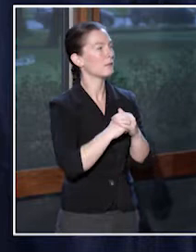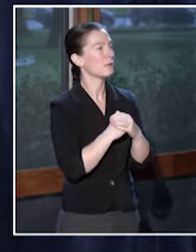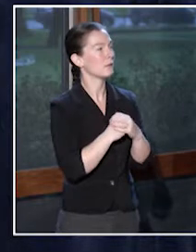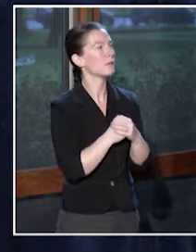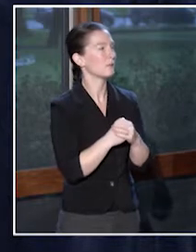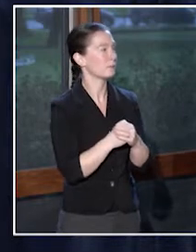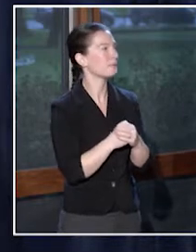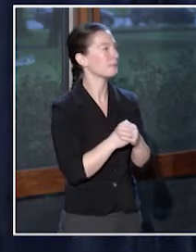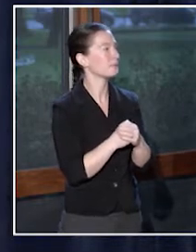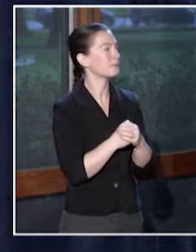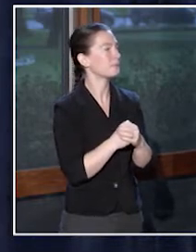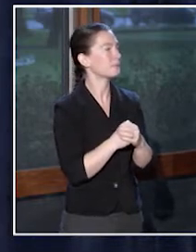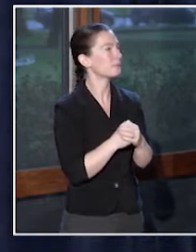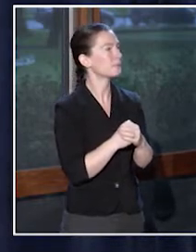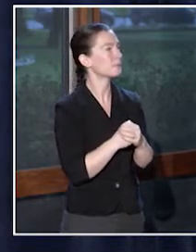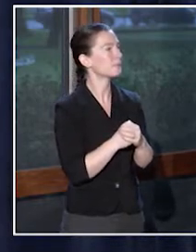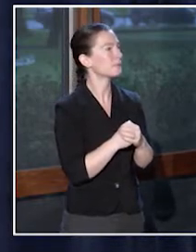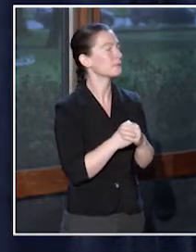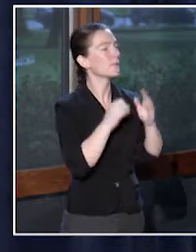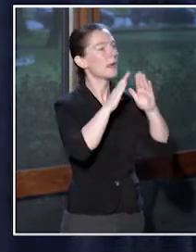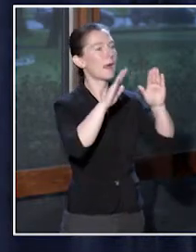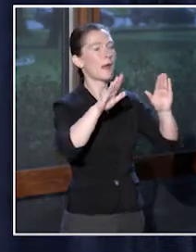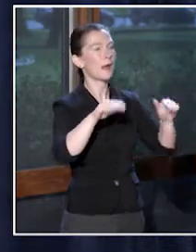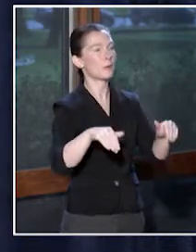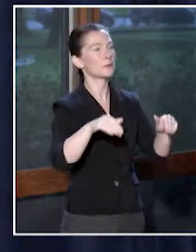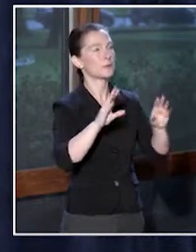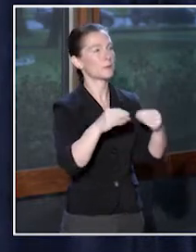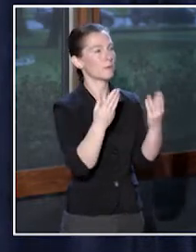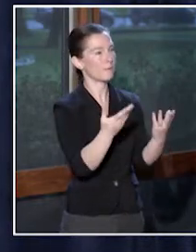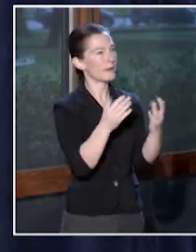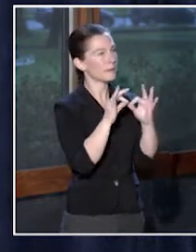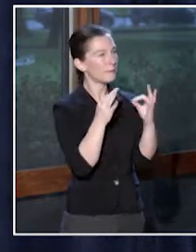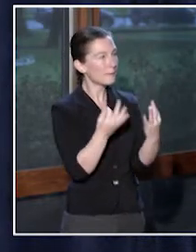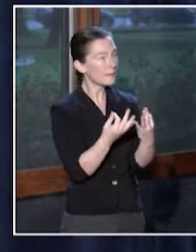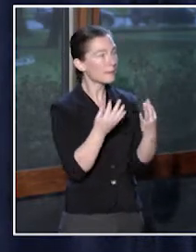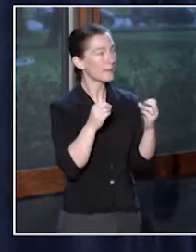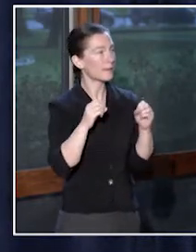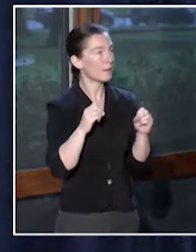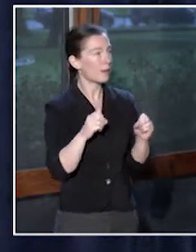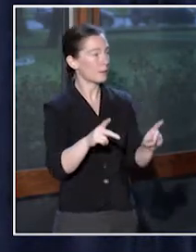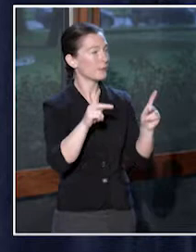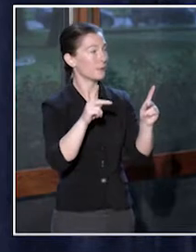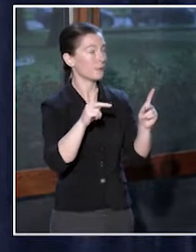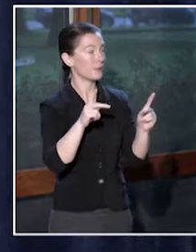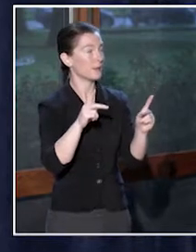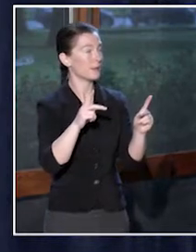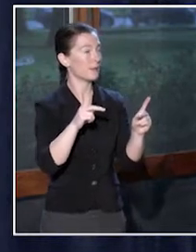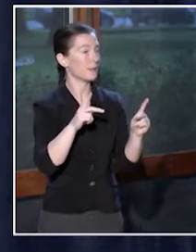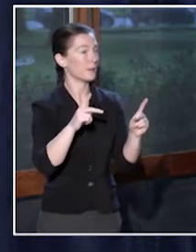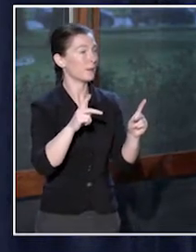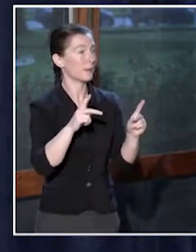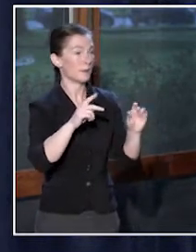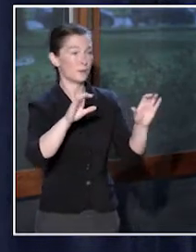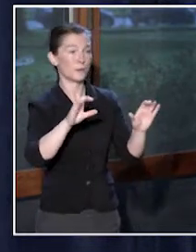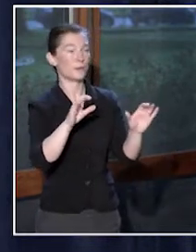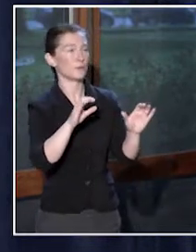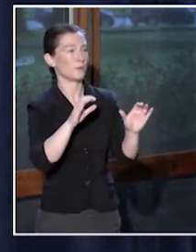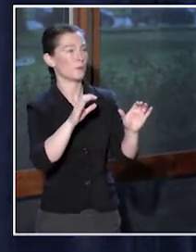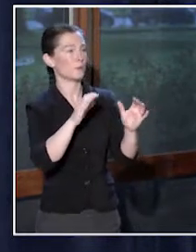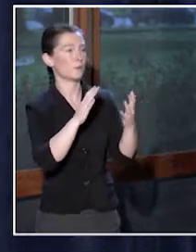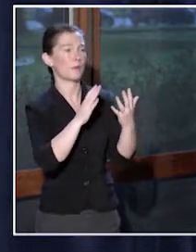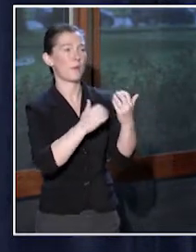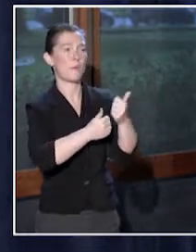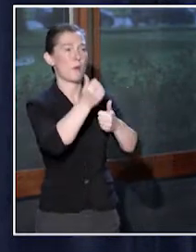finally, housing provides family with the opportunity to do the most important thing that a family can